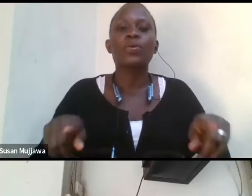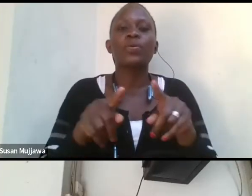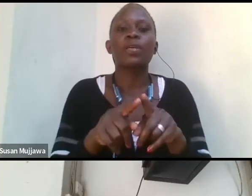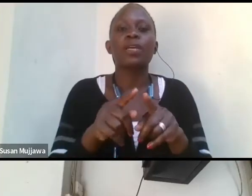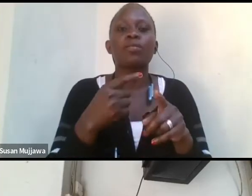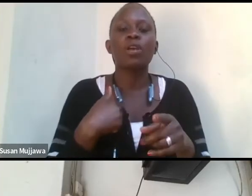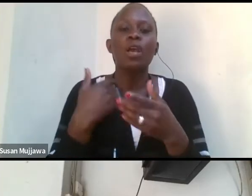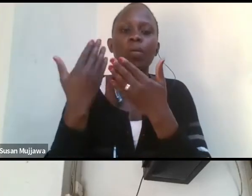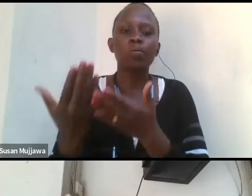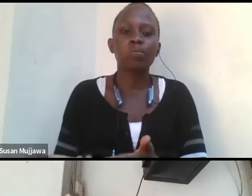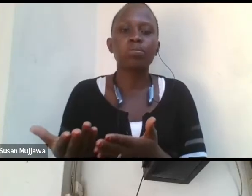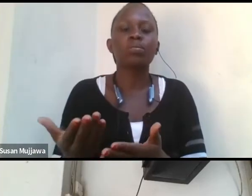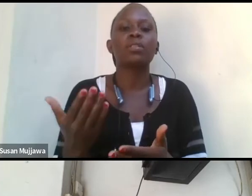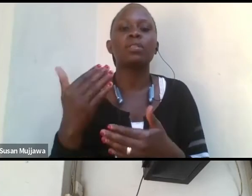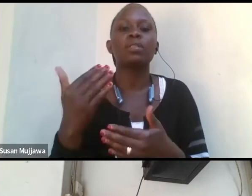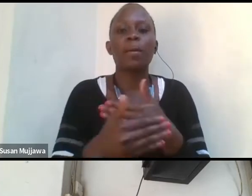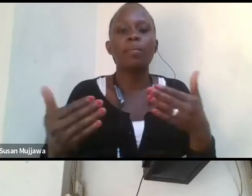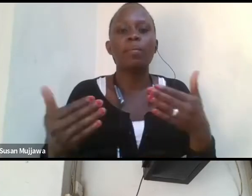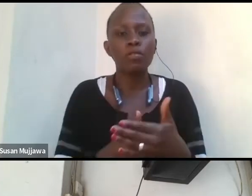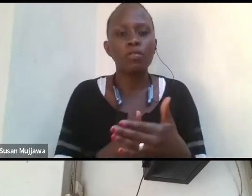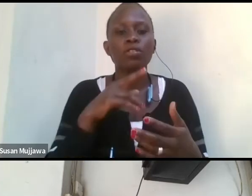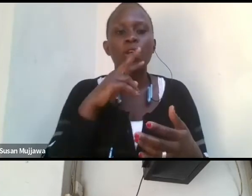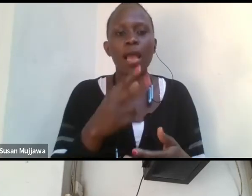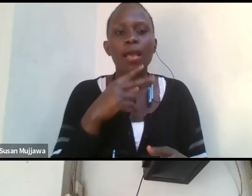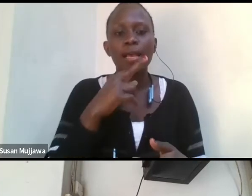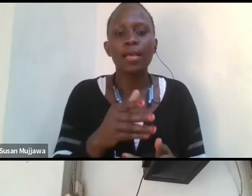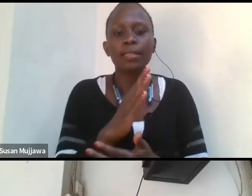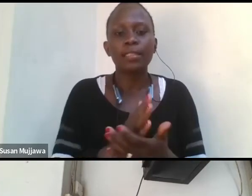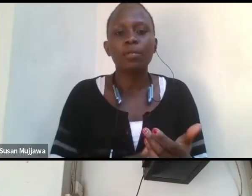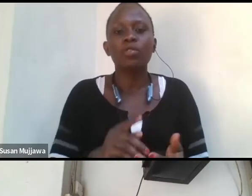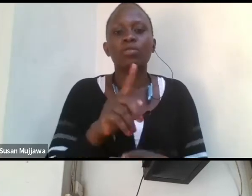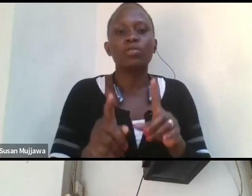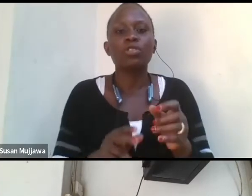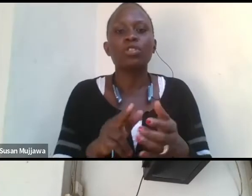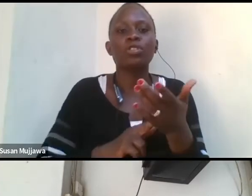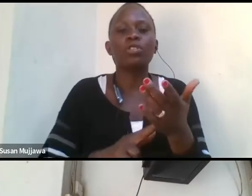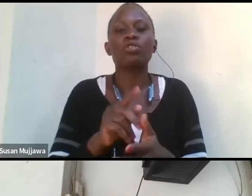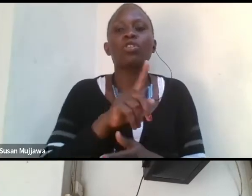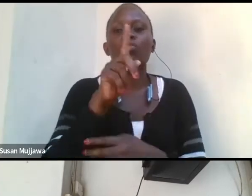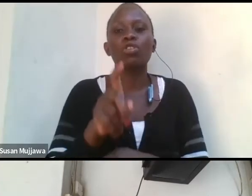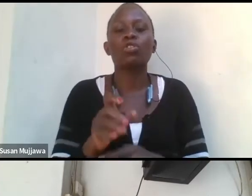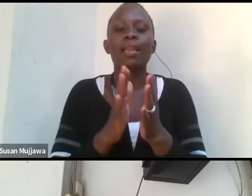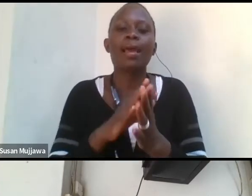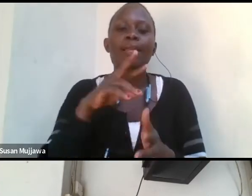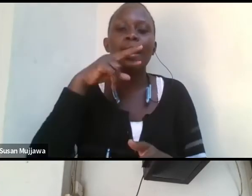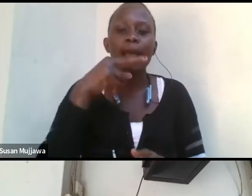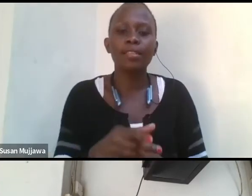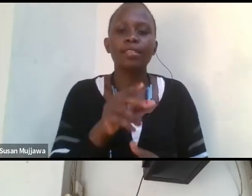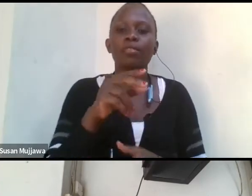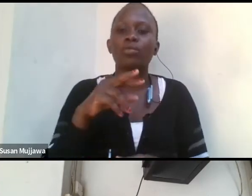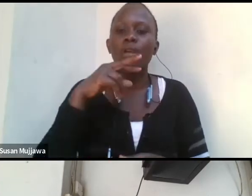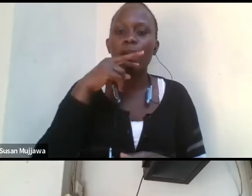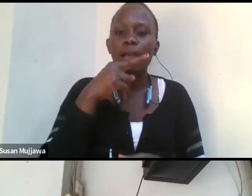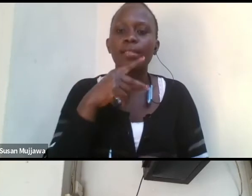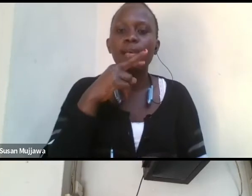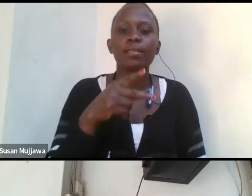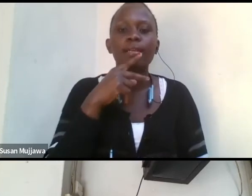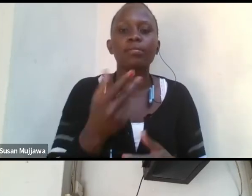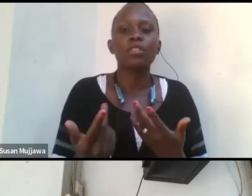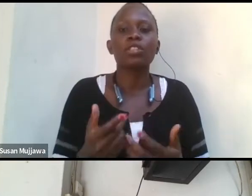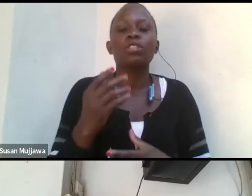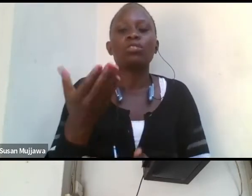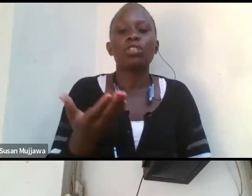answer some of the questions. Use the Q&A section. We will respond to some of those questions. Use the chat facility to talk amongst each other, to